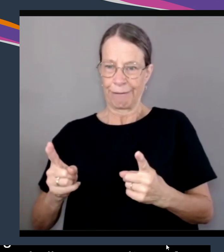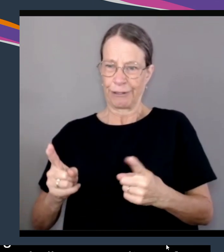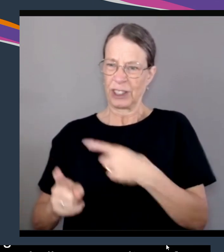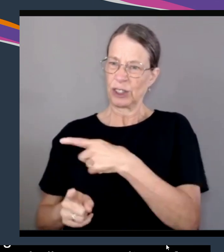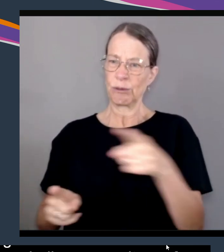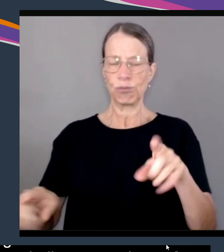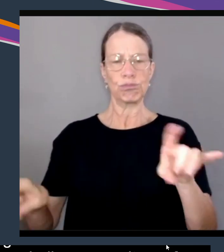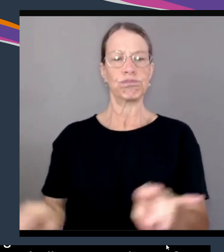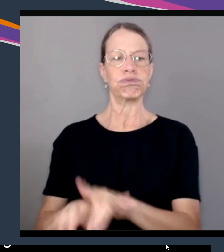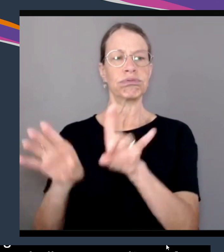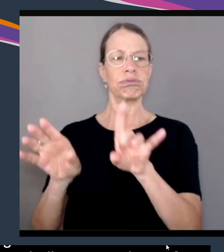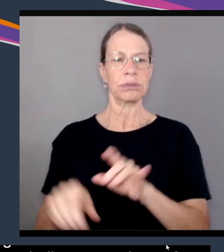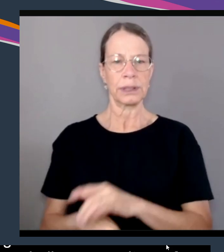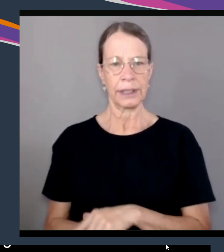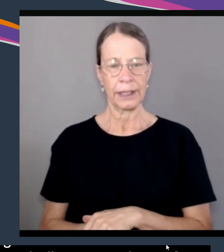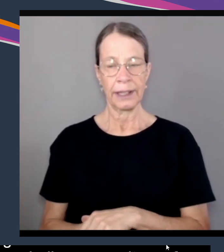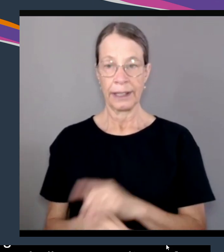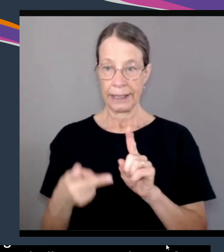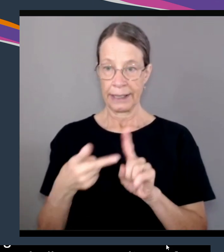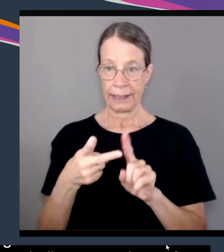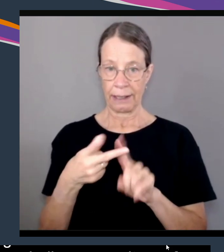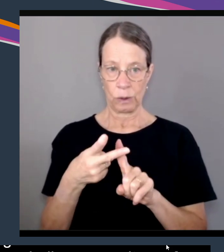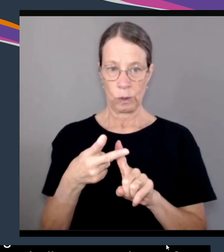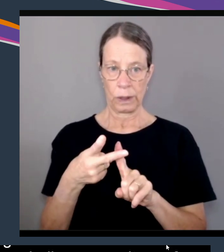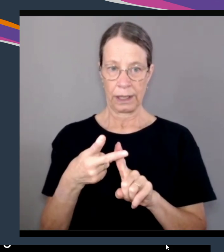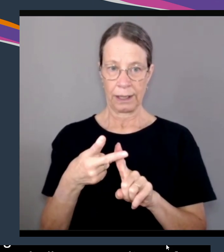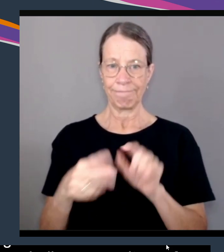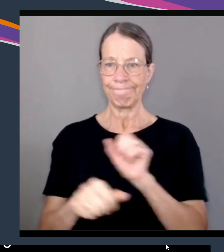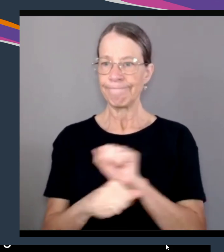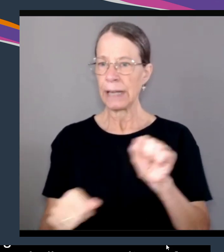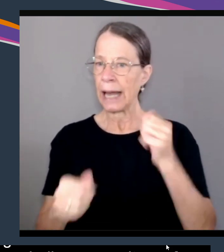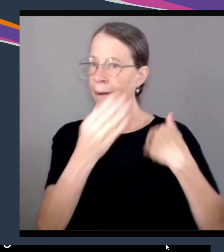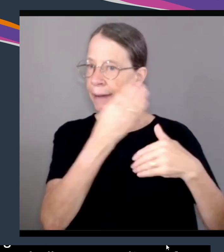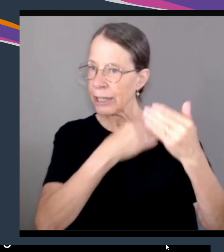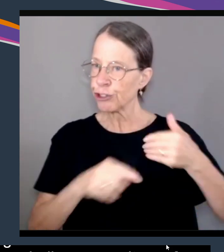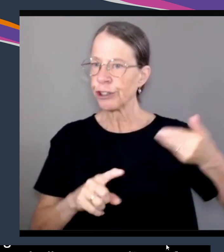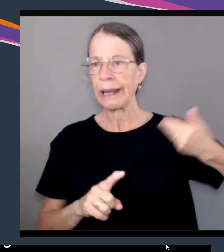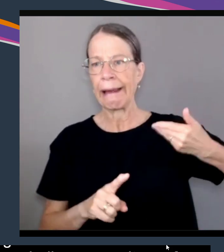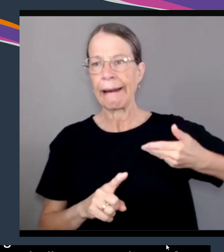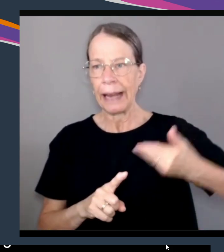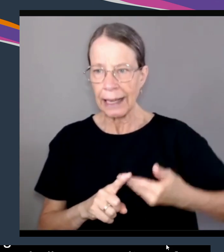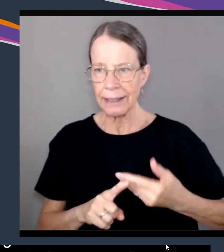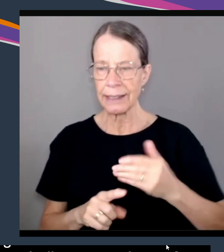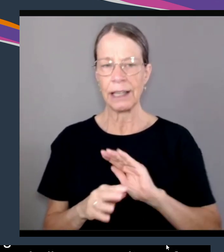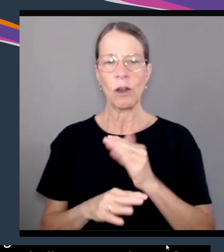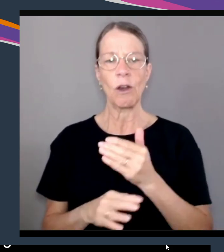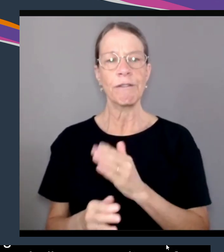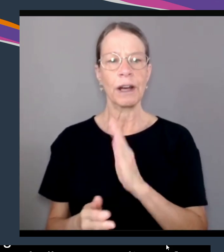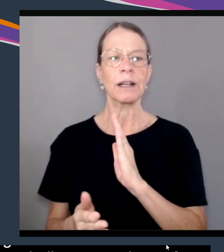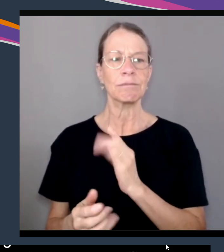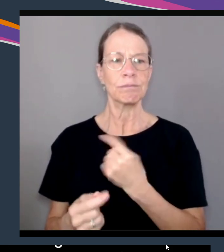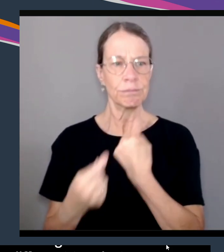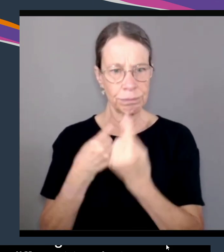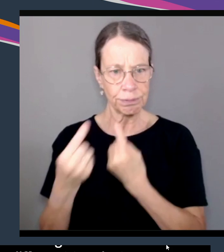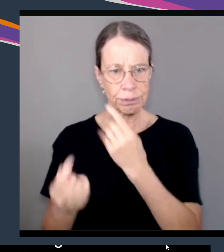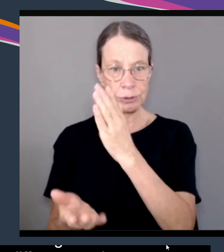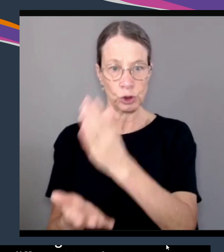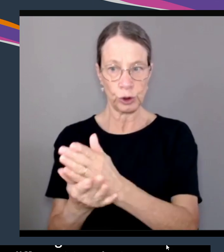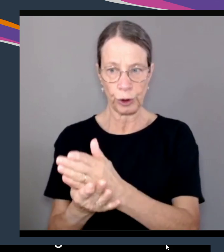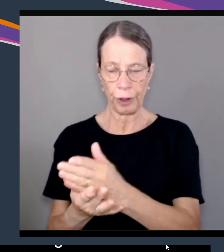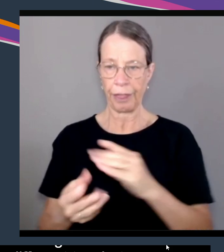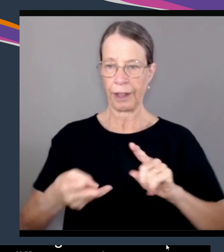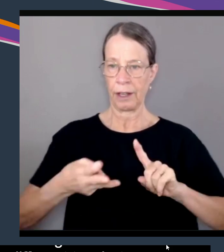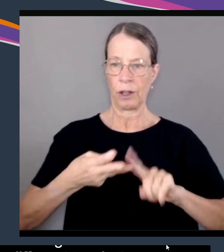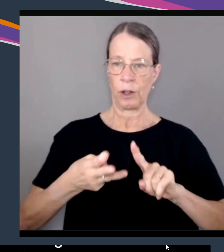to. The second thing is our history and legacy of truth-telling. And the third is how we